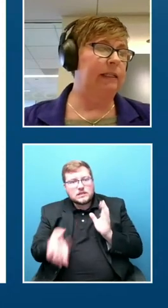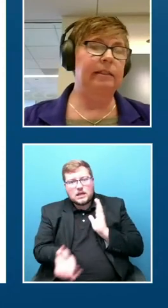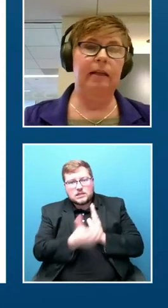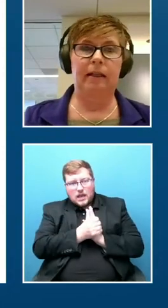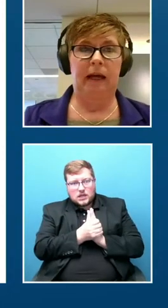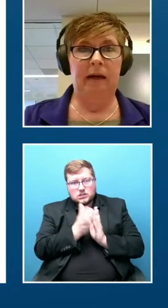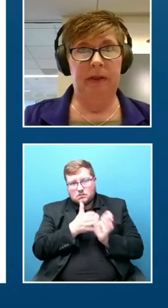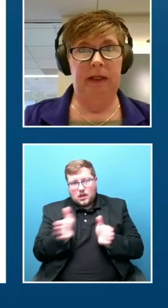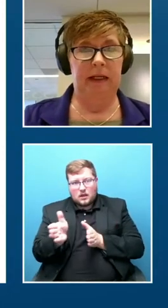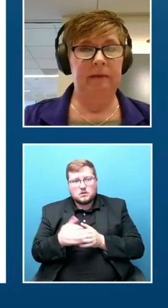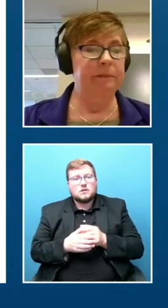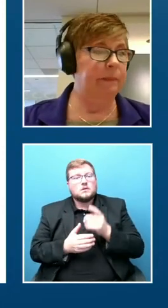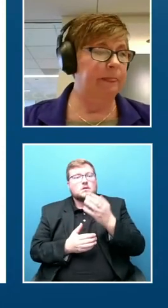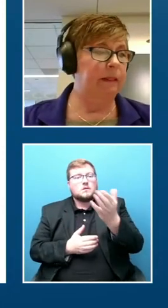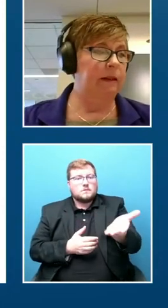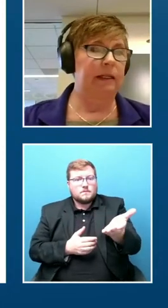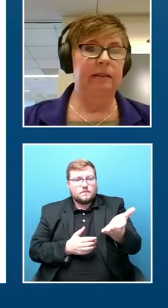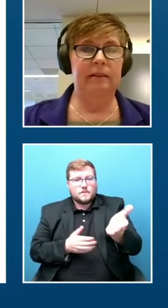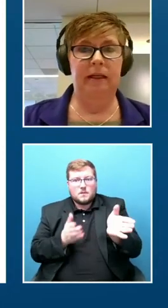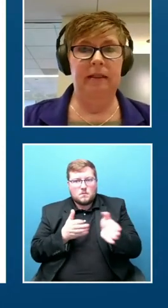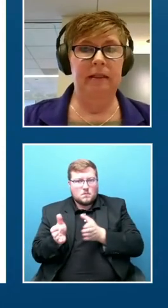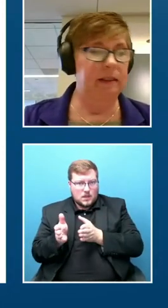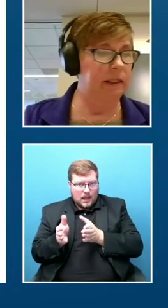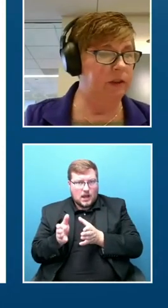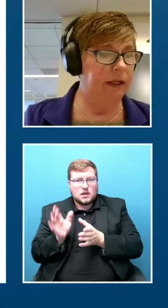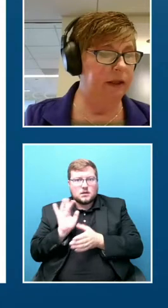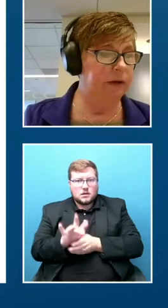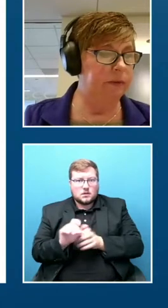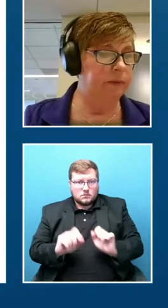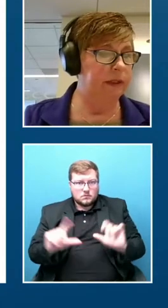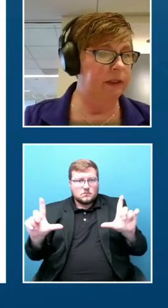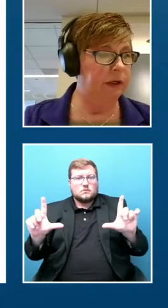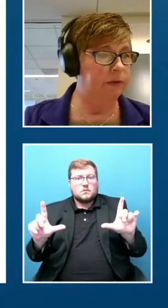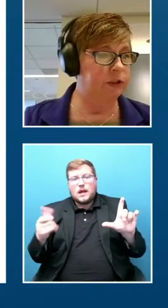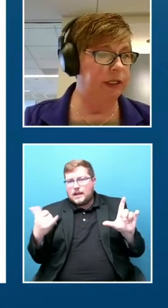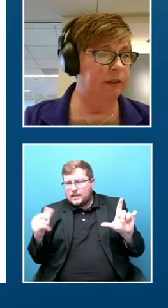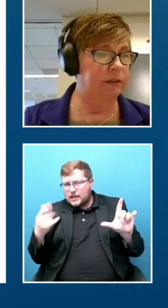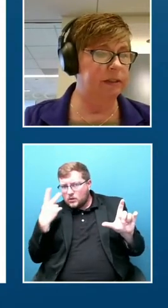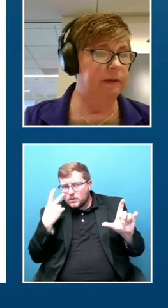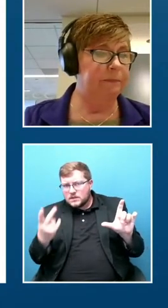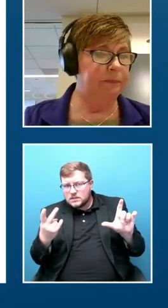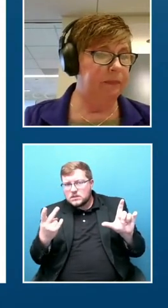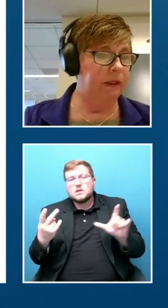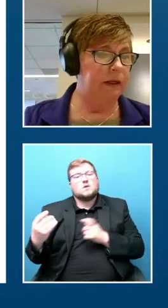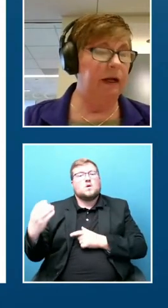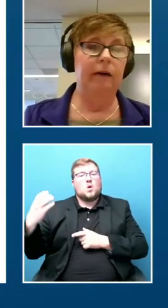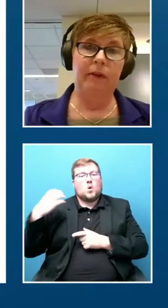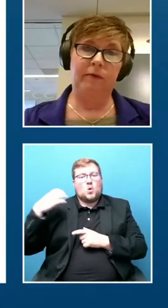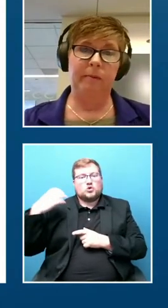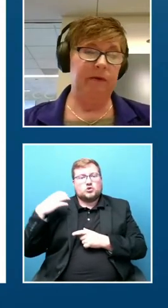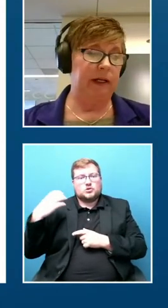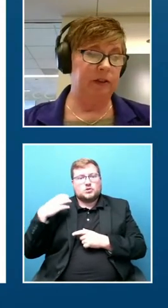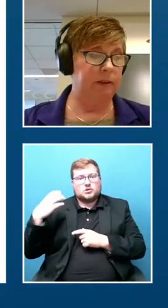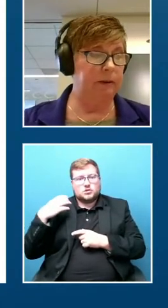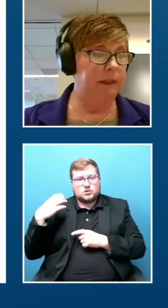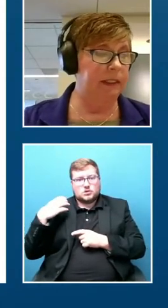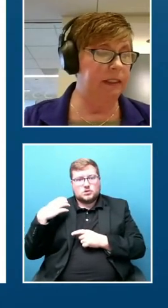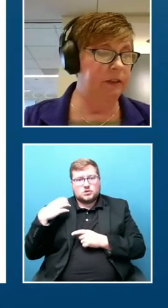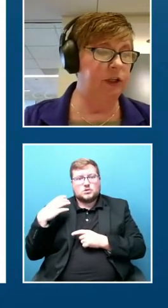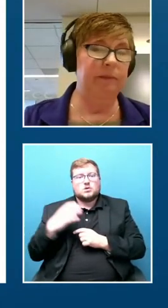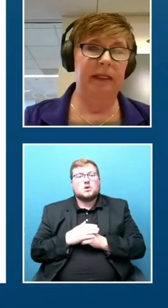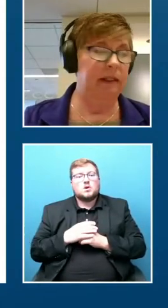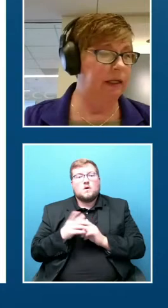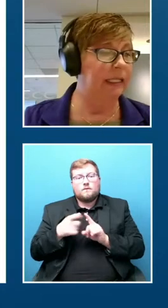Slide. Inside that plan, it stated in yellow that the co-chairs of the Affirmative Action